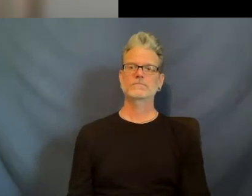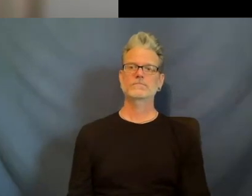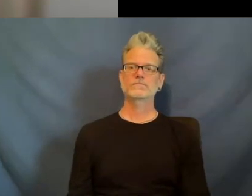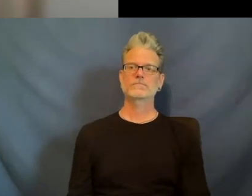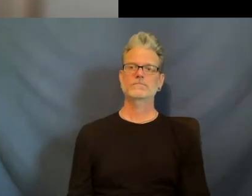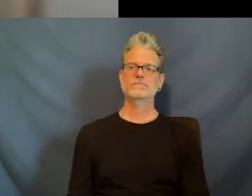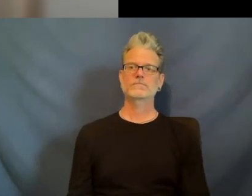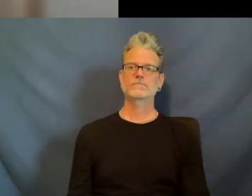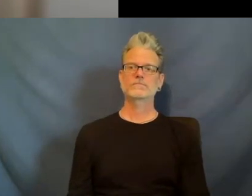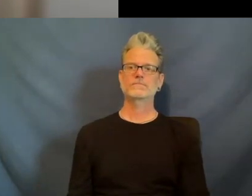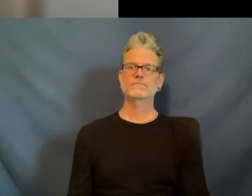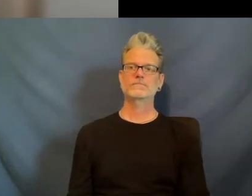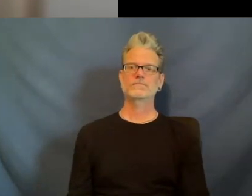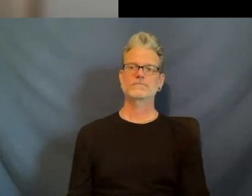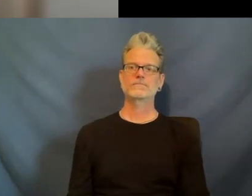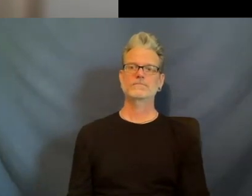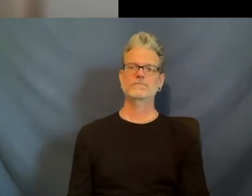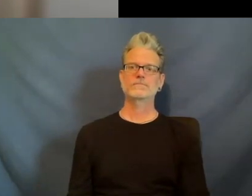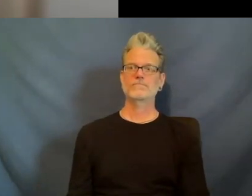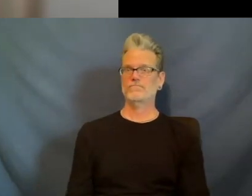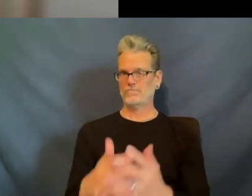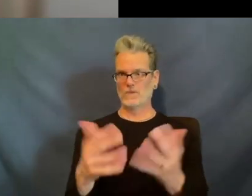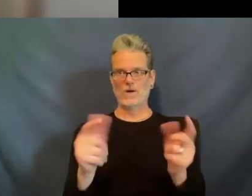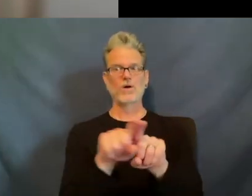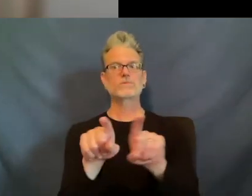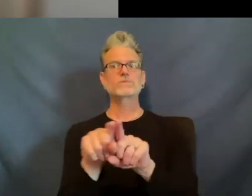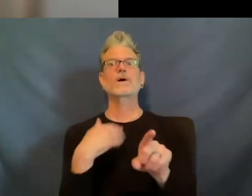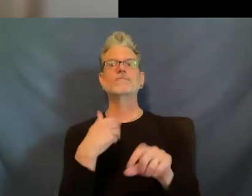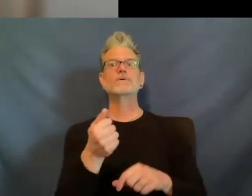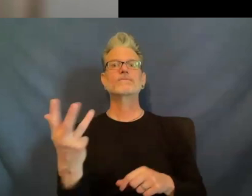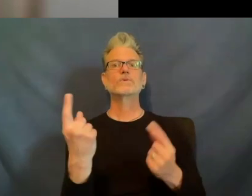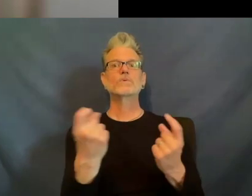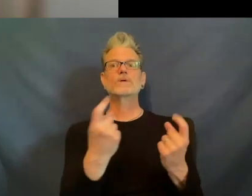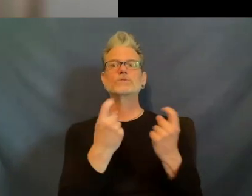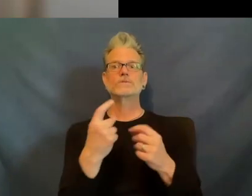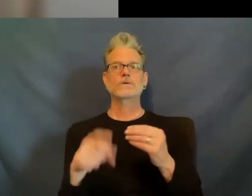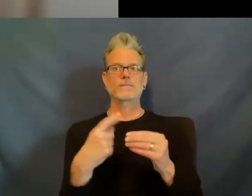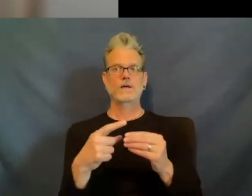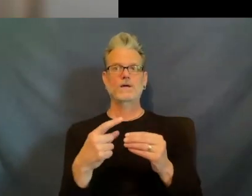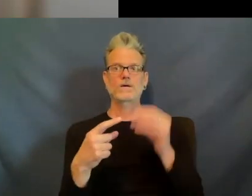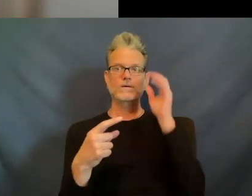Okay. We also got a few questions, let's see, about